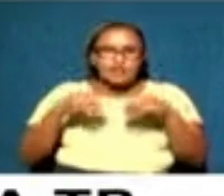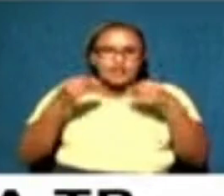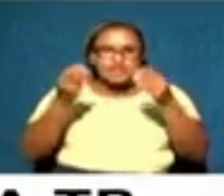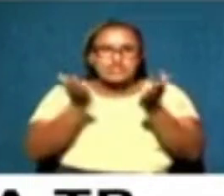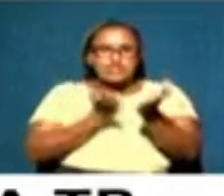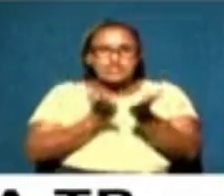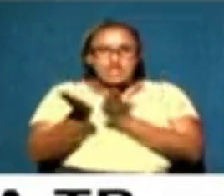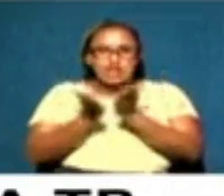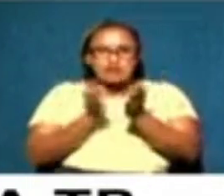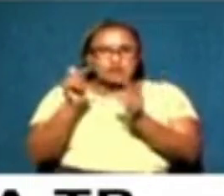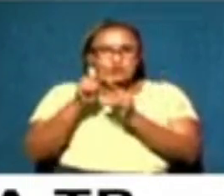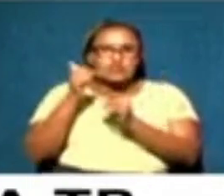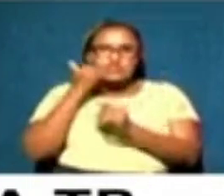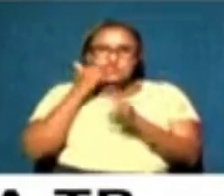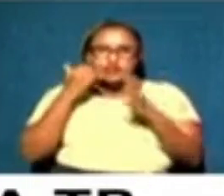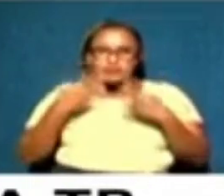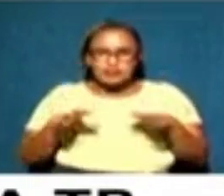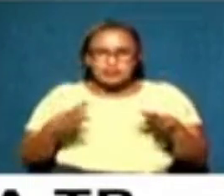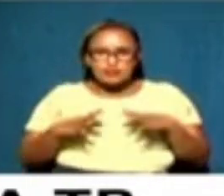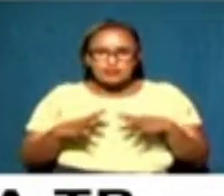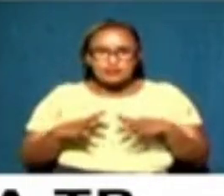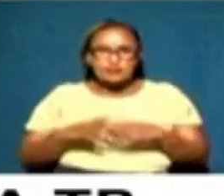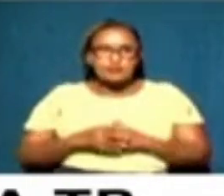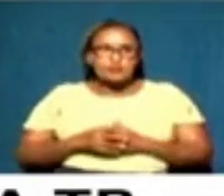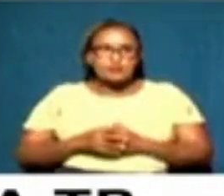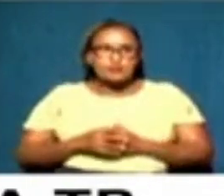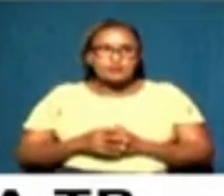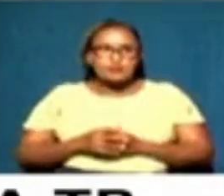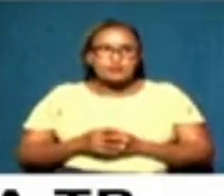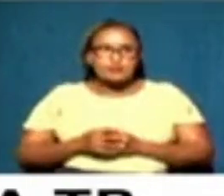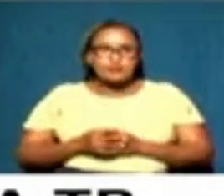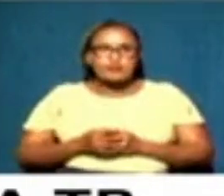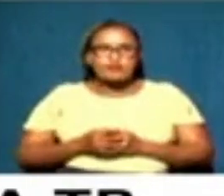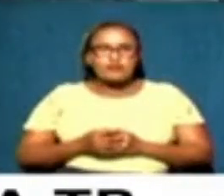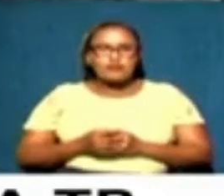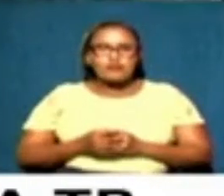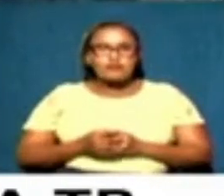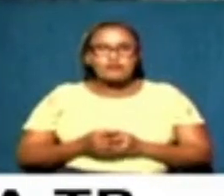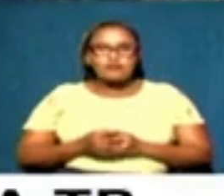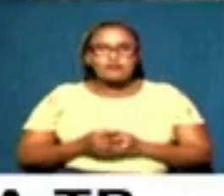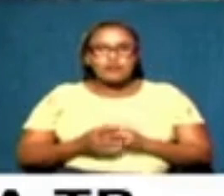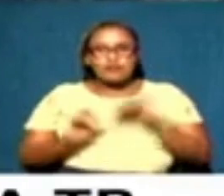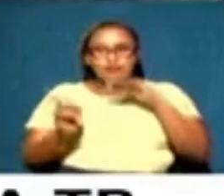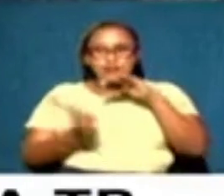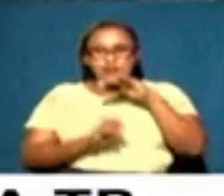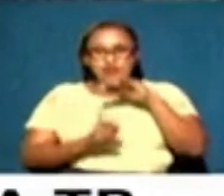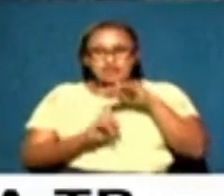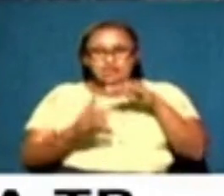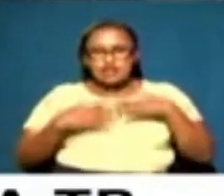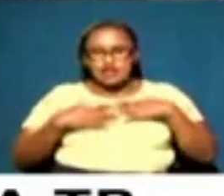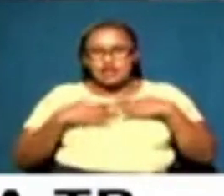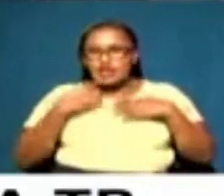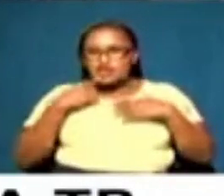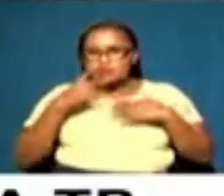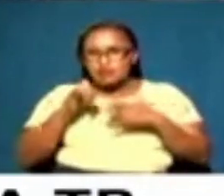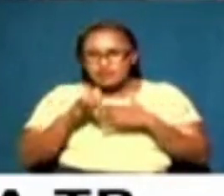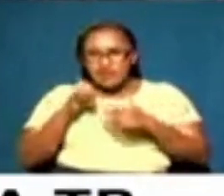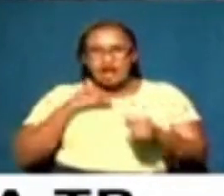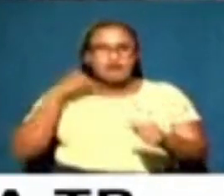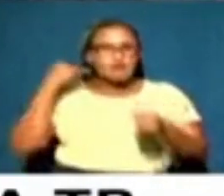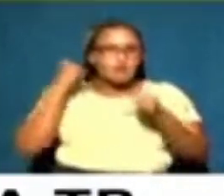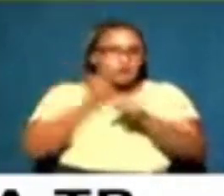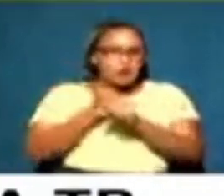interpret patient results for better management of our patients. Ministry nwerauga, netashuketia